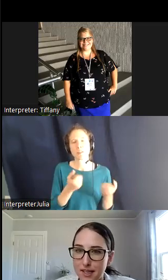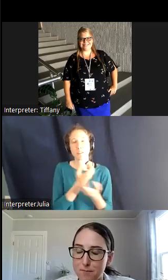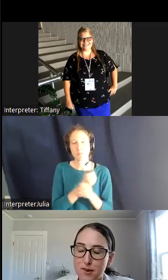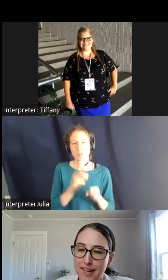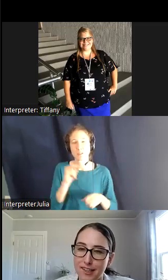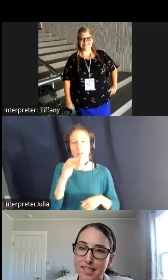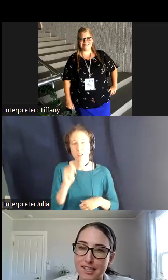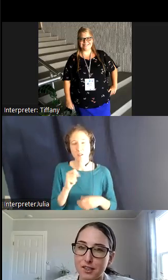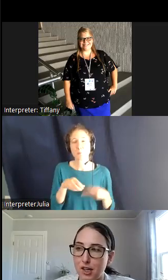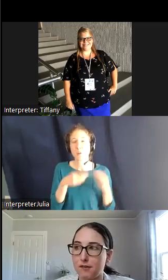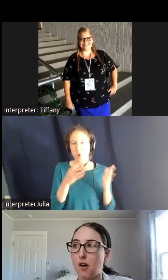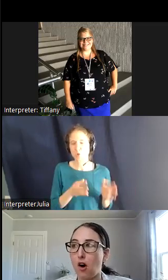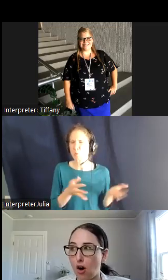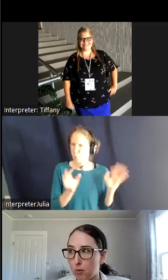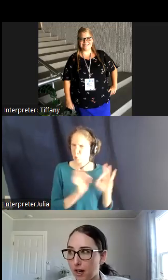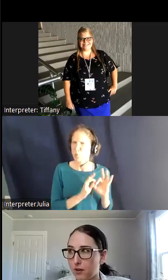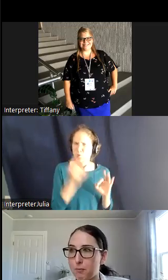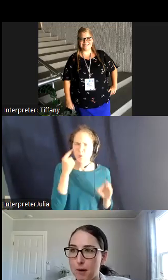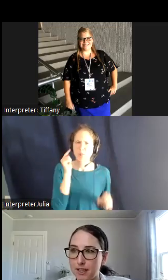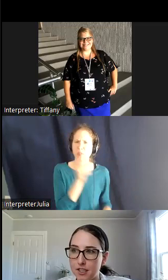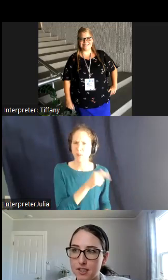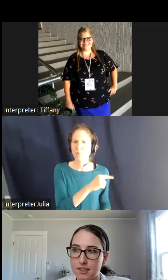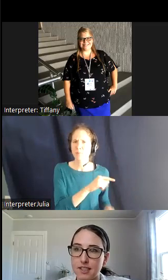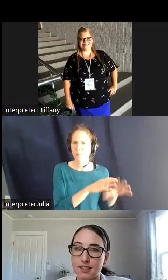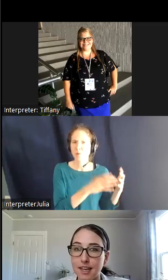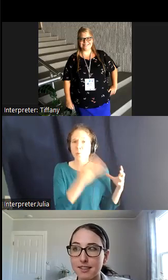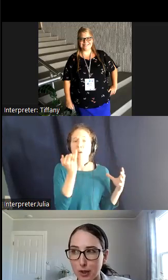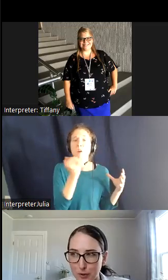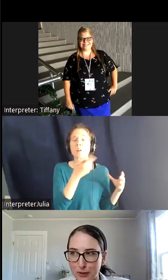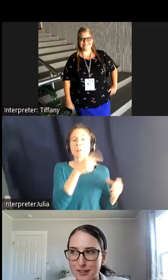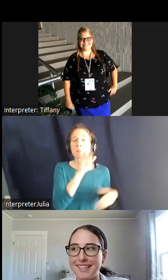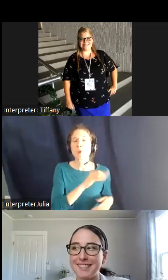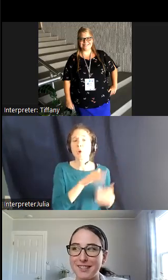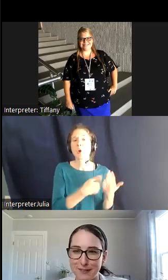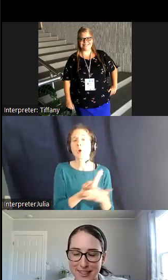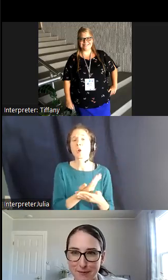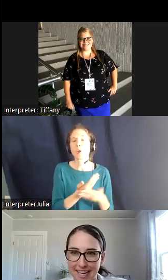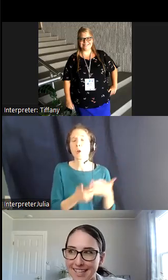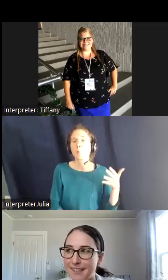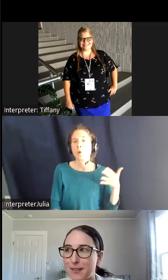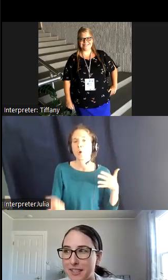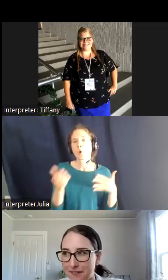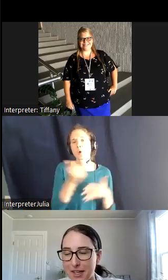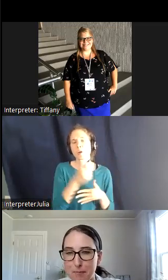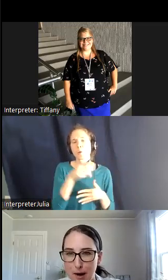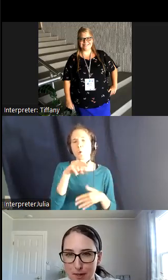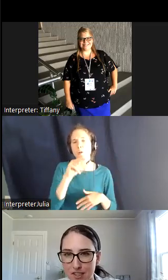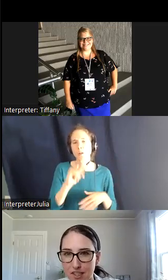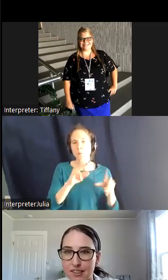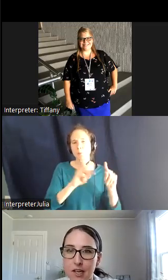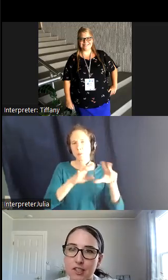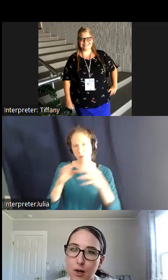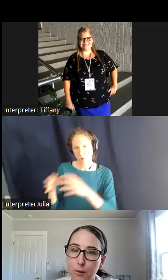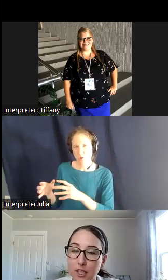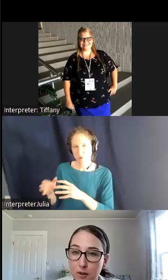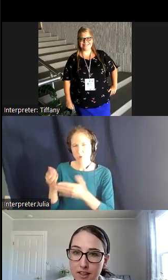safety net providers need to serve all priority populations unless they're approved to serve a subset of specific